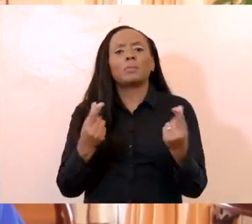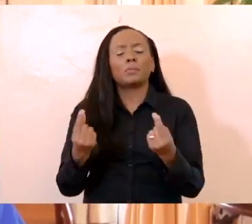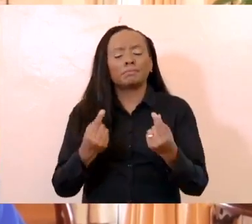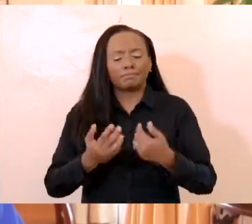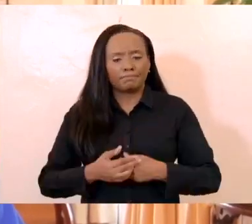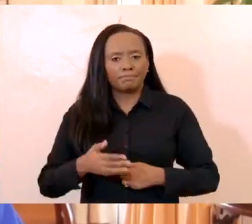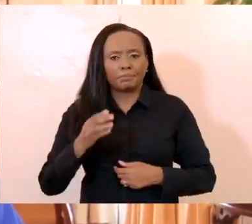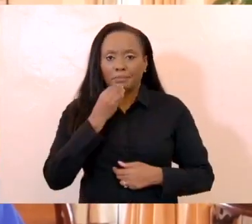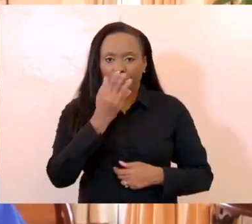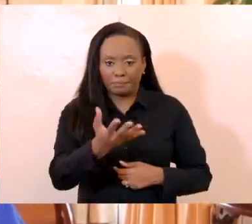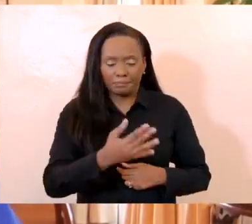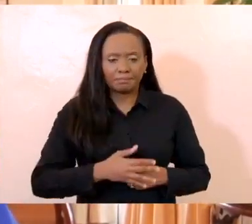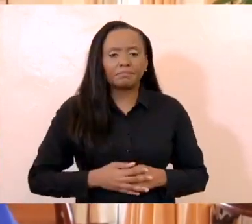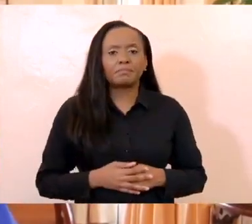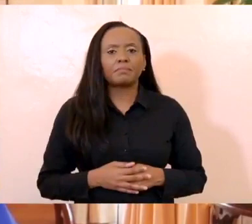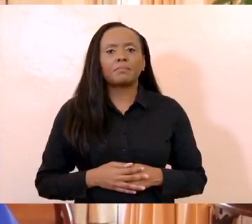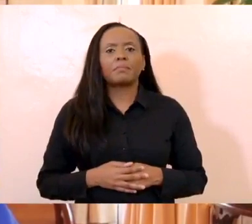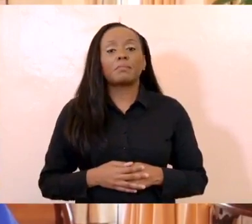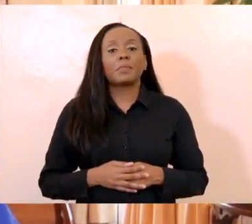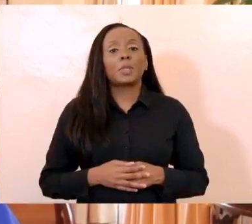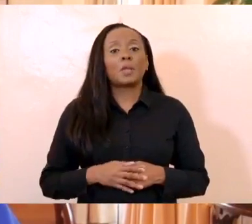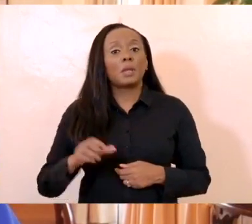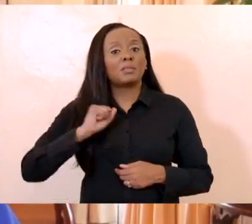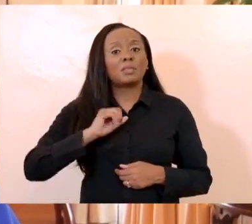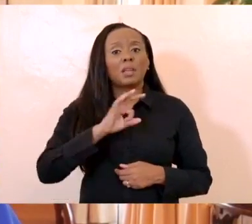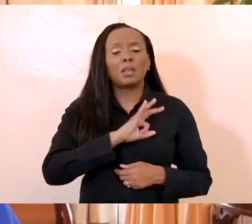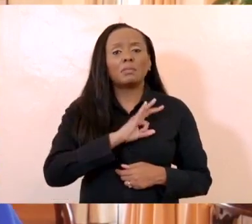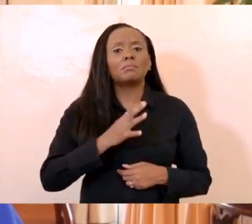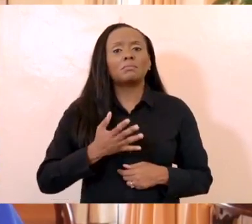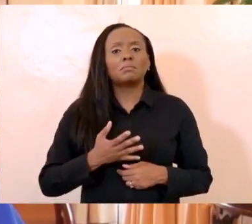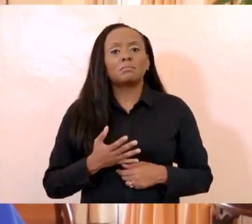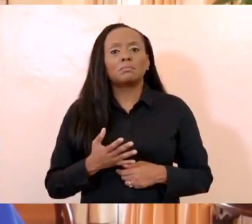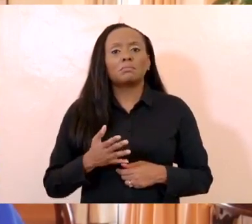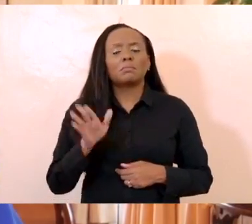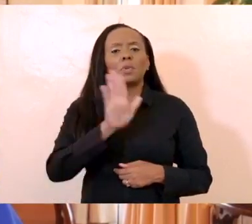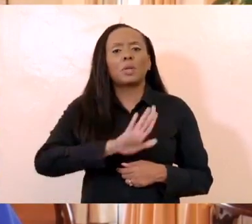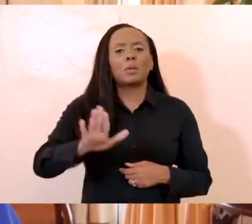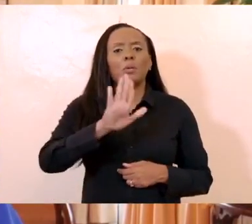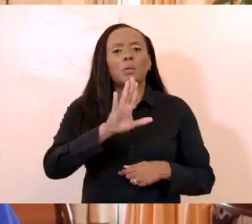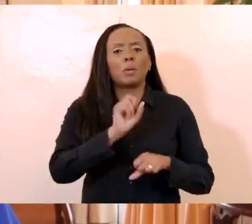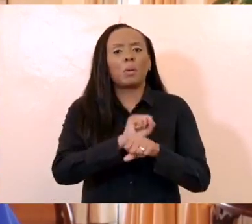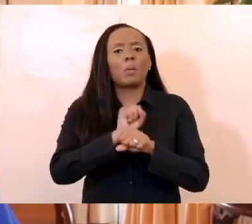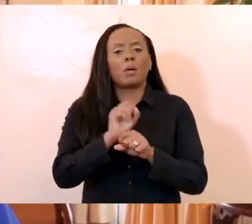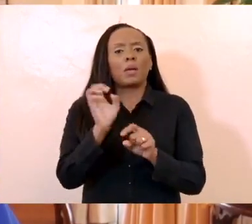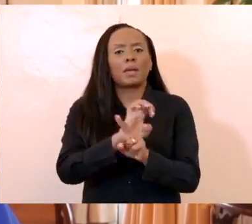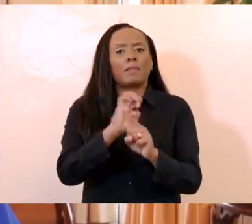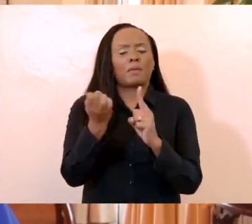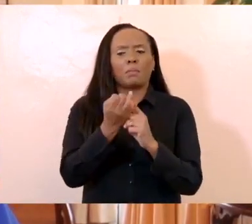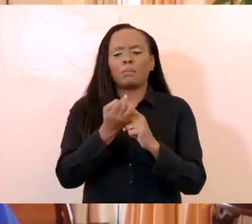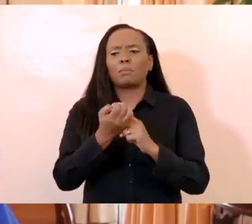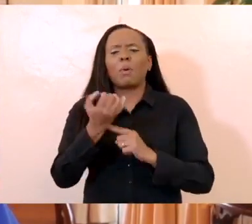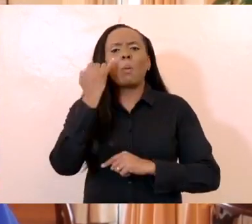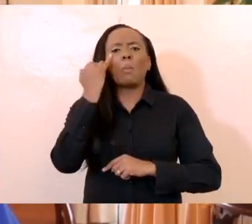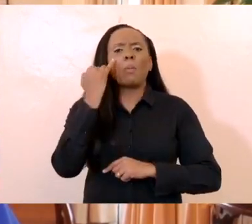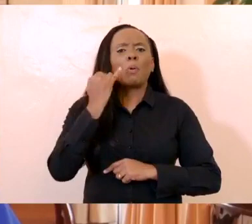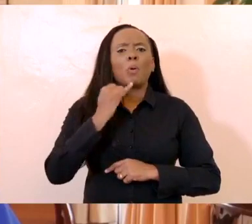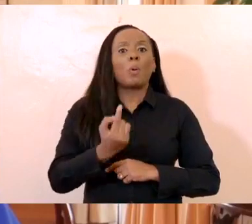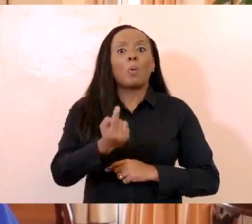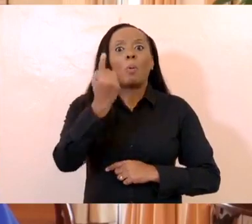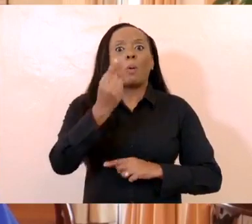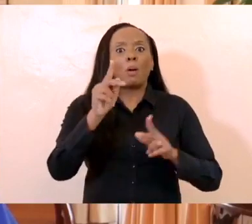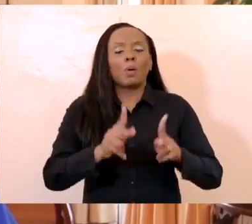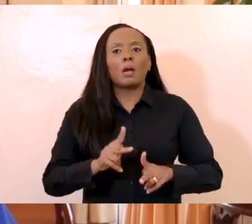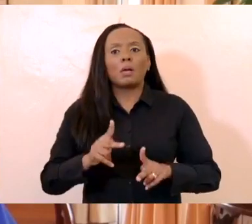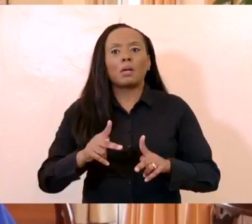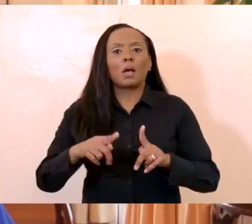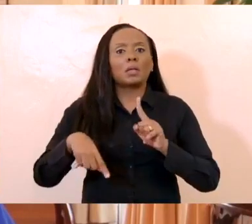tell employees, what do you do in your workplace if one of your colleagues